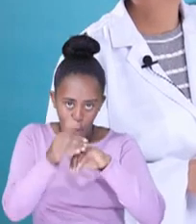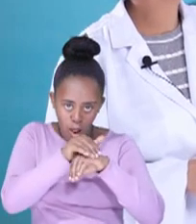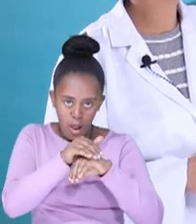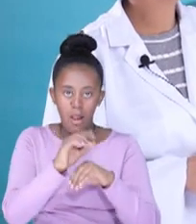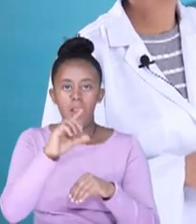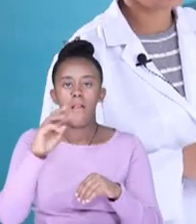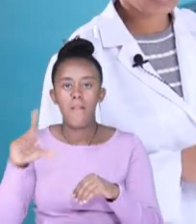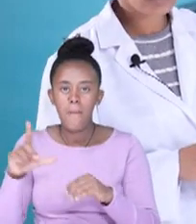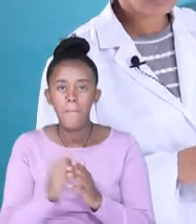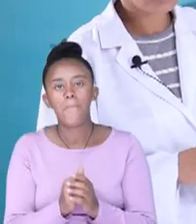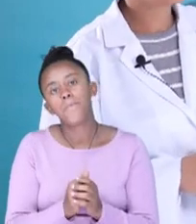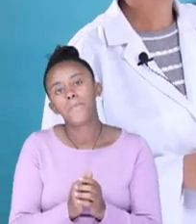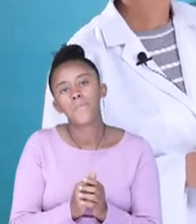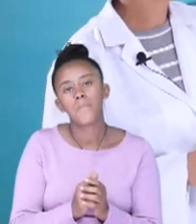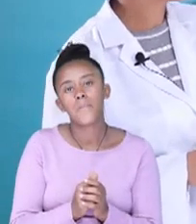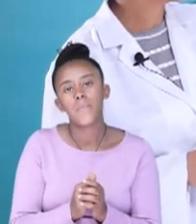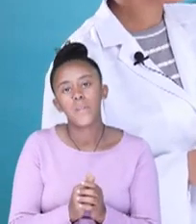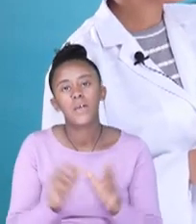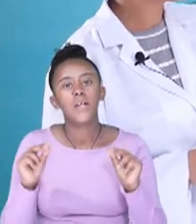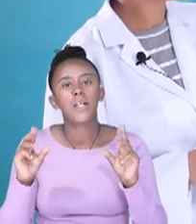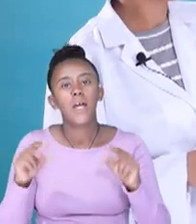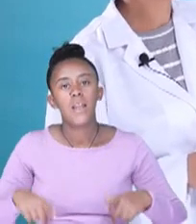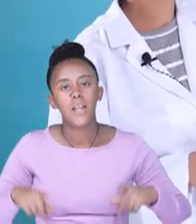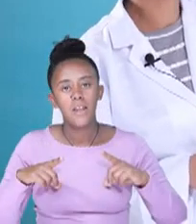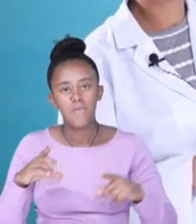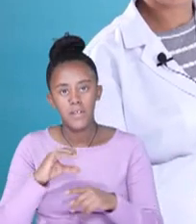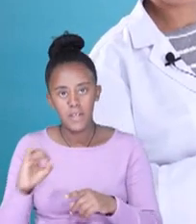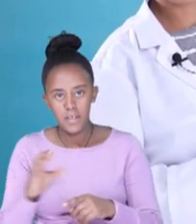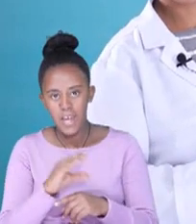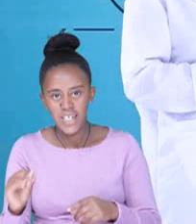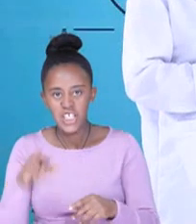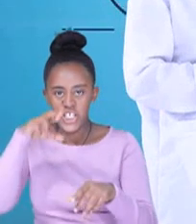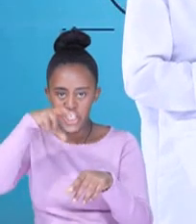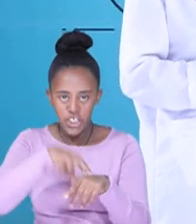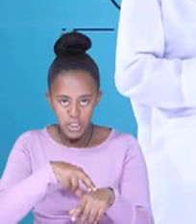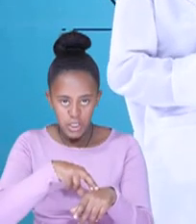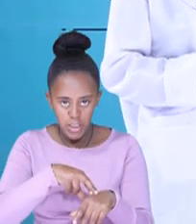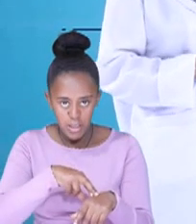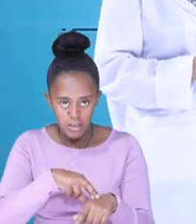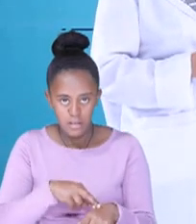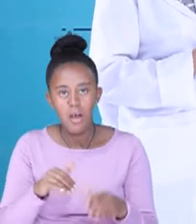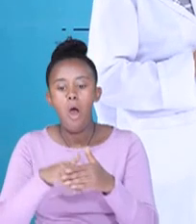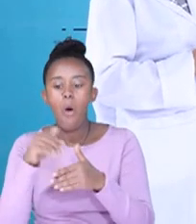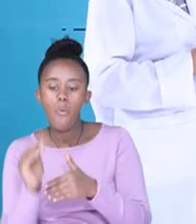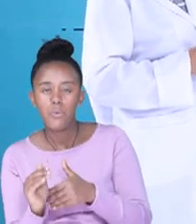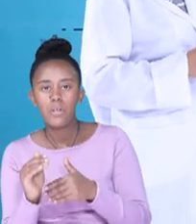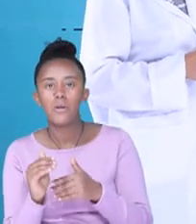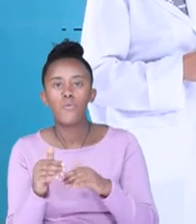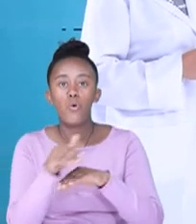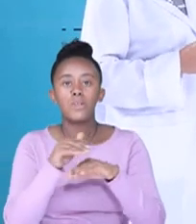the outermost layer, non-living and rigid. It is the outermost